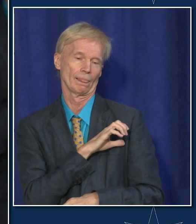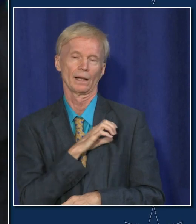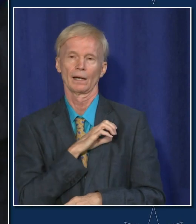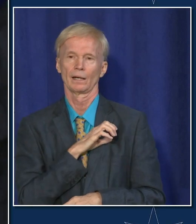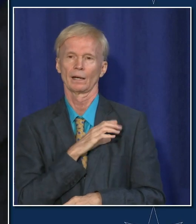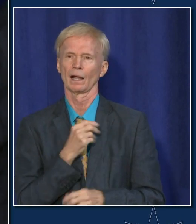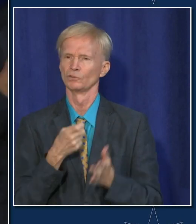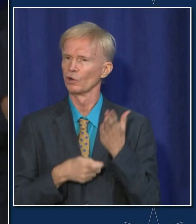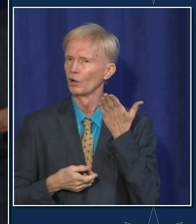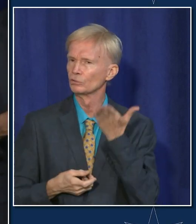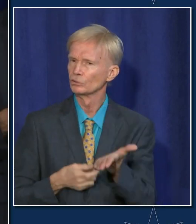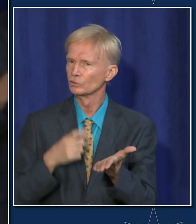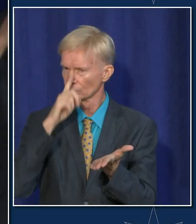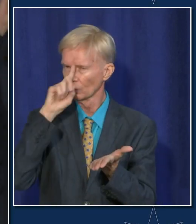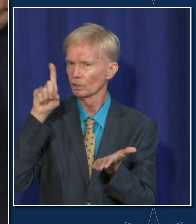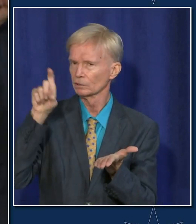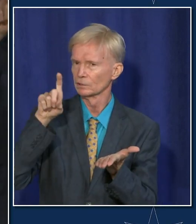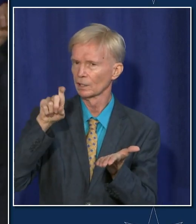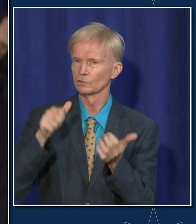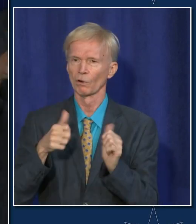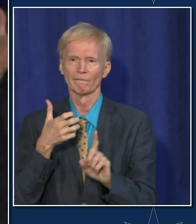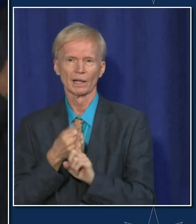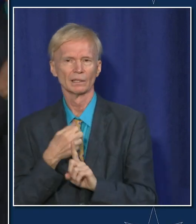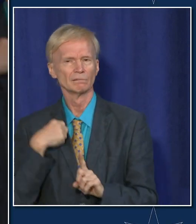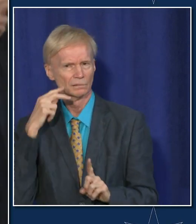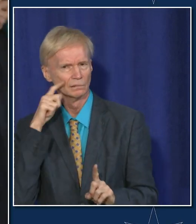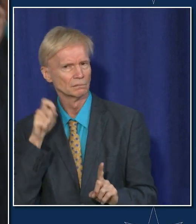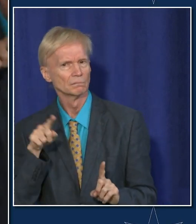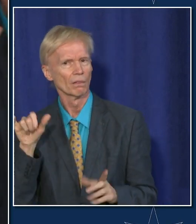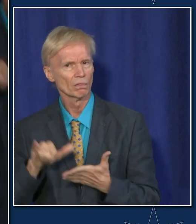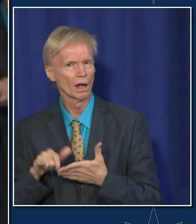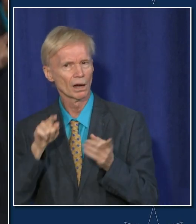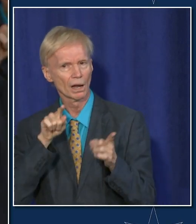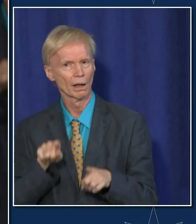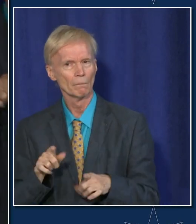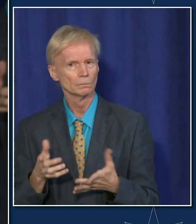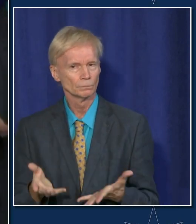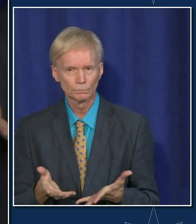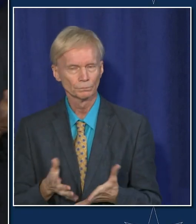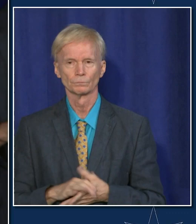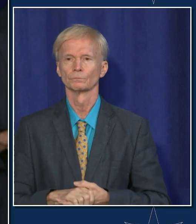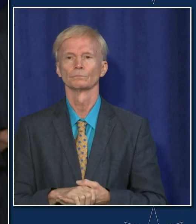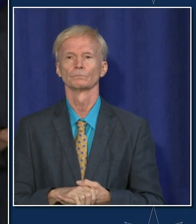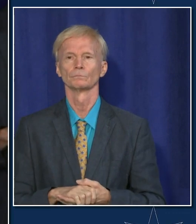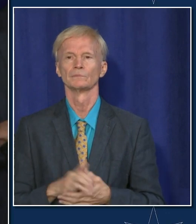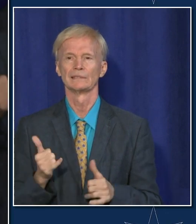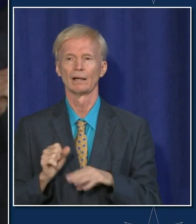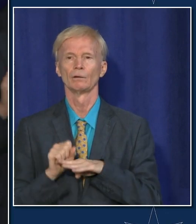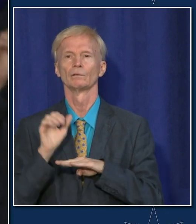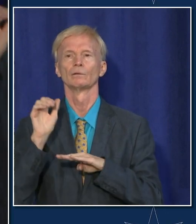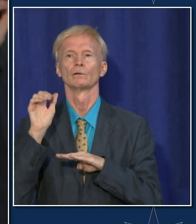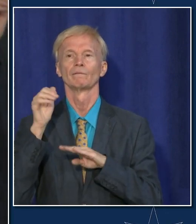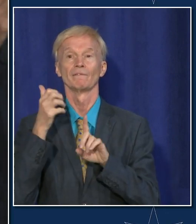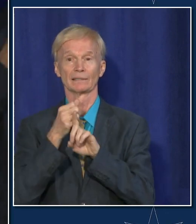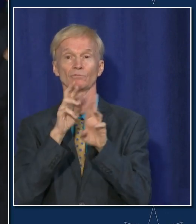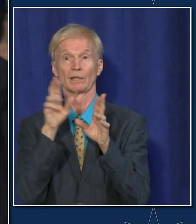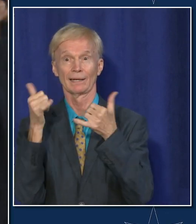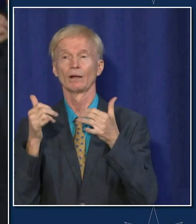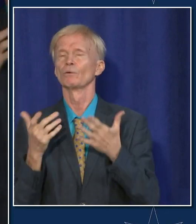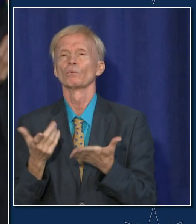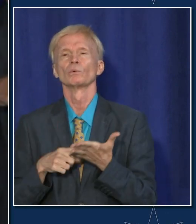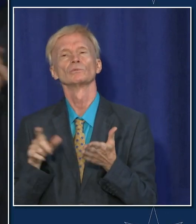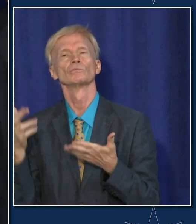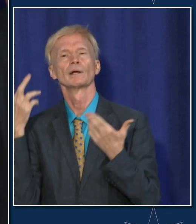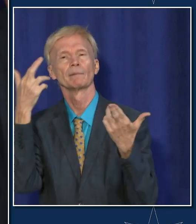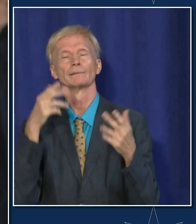getting charged for tests or vaccines. I've seen that now that we're kind of, over the hump a little bit. What are your recommendations there?